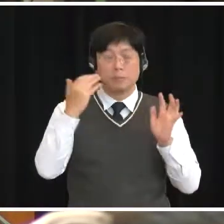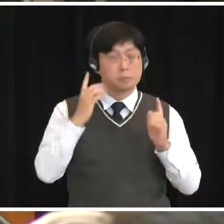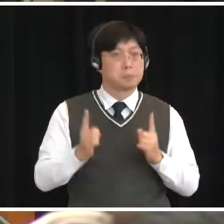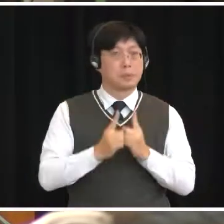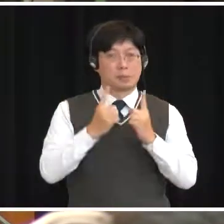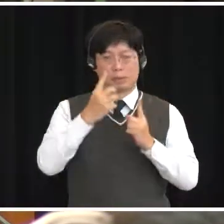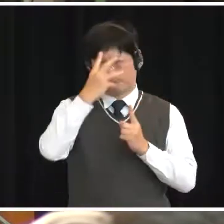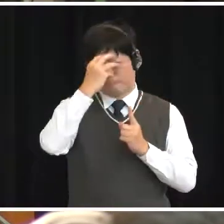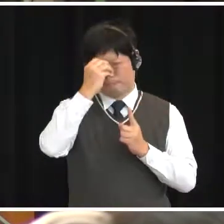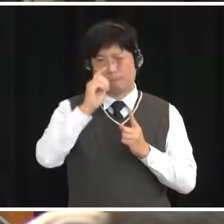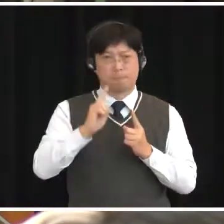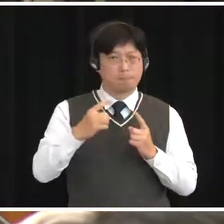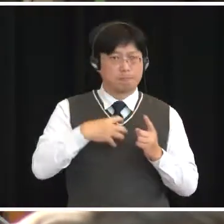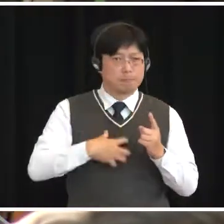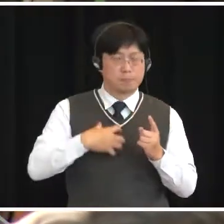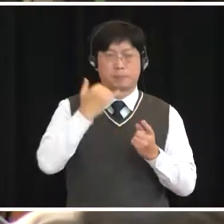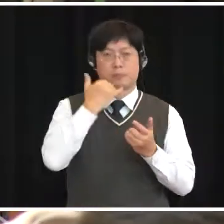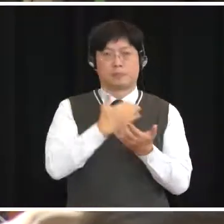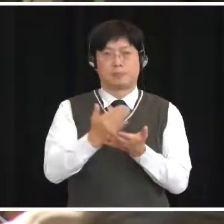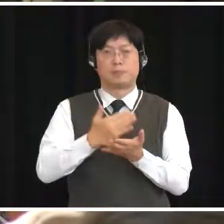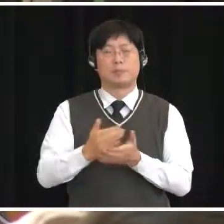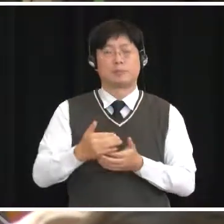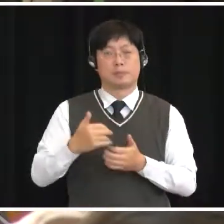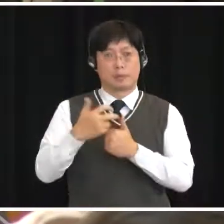prevention program in place.